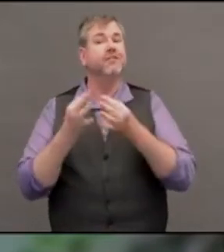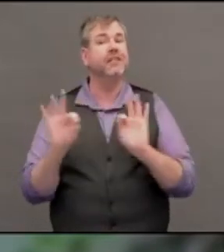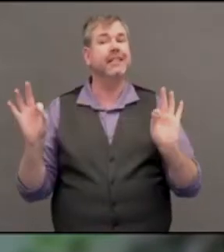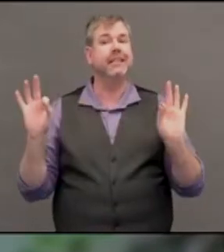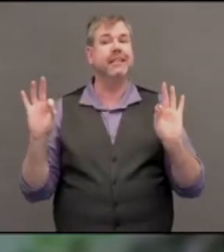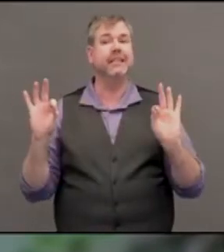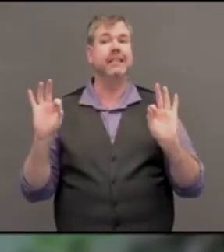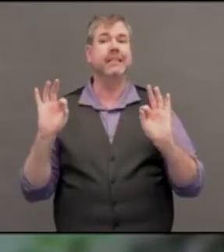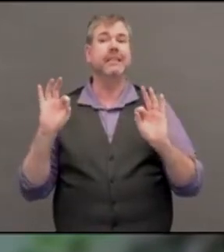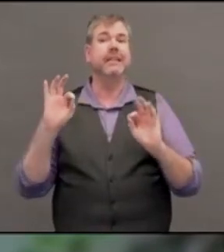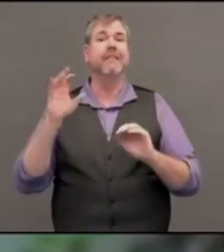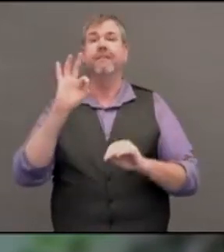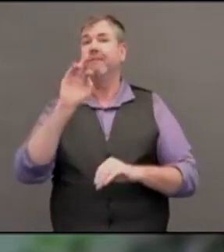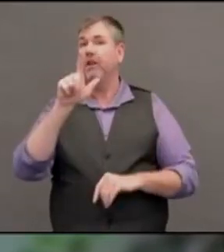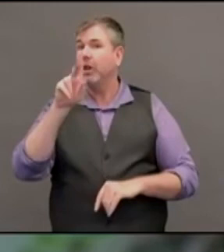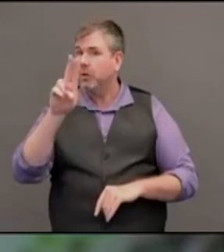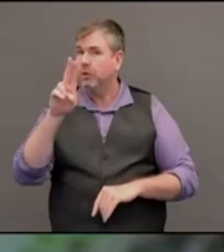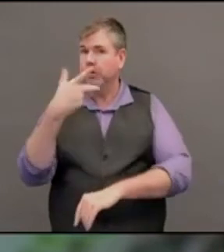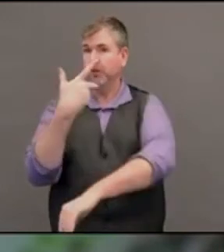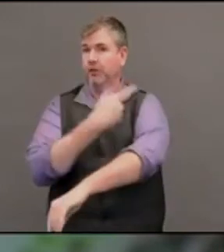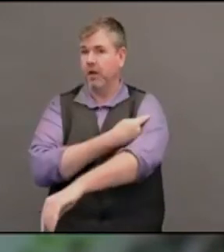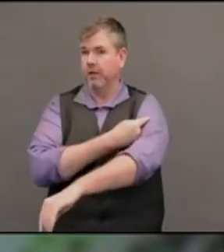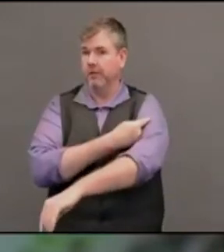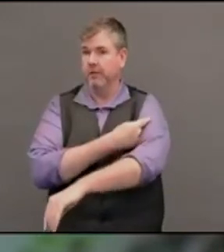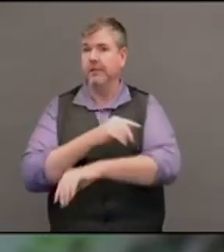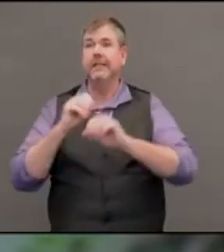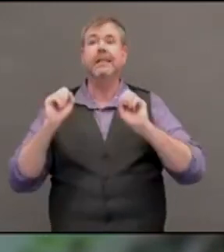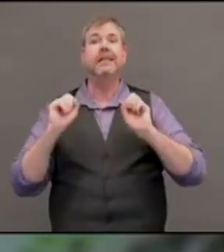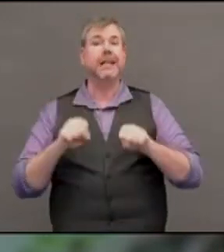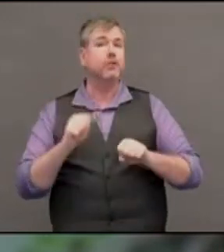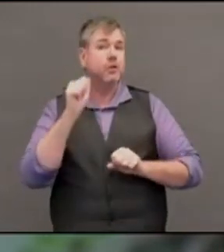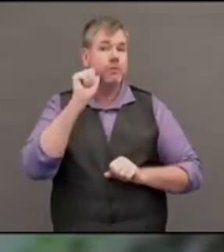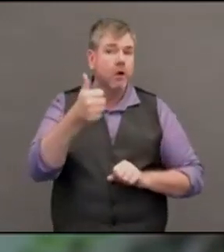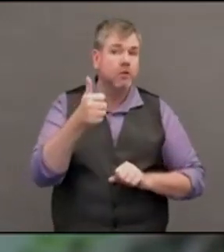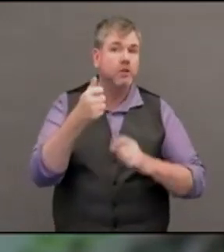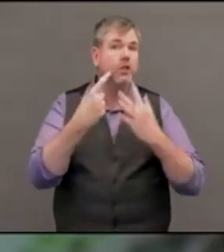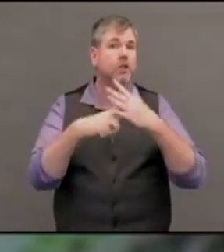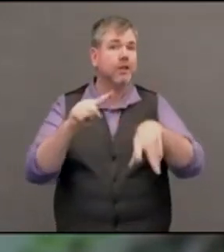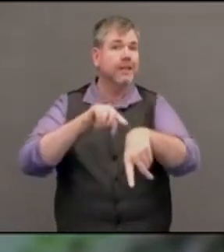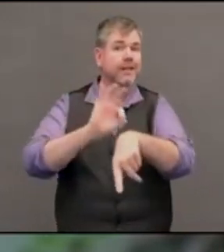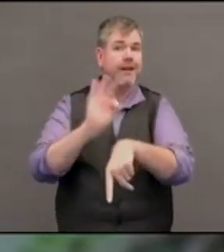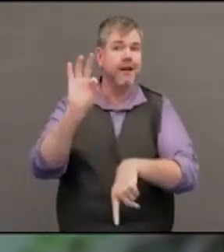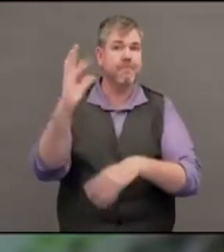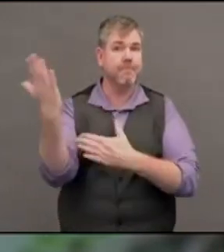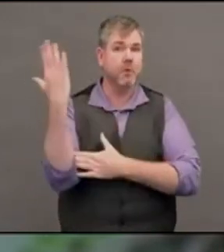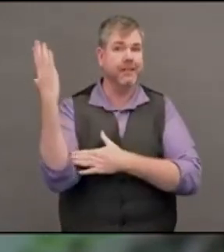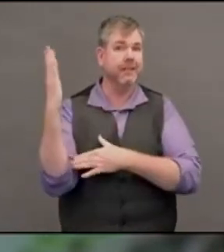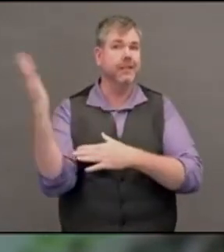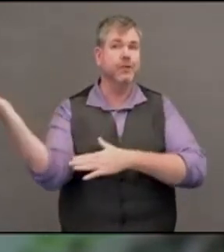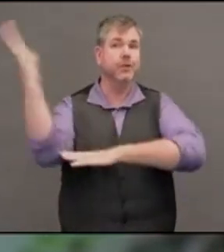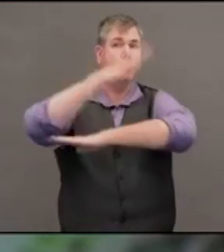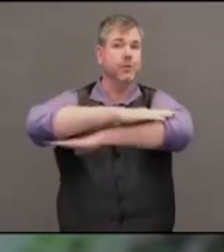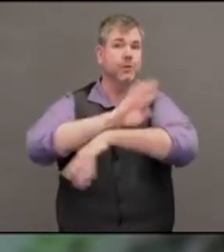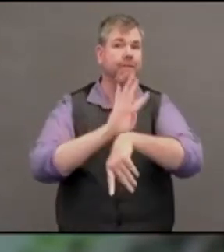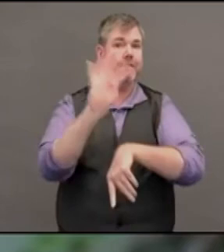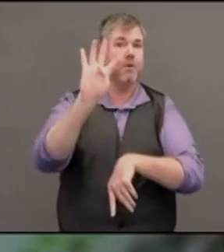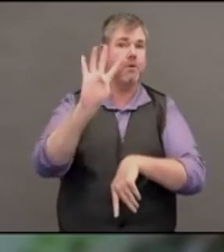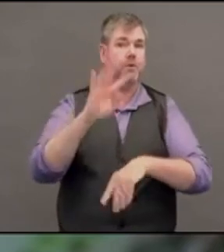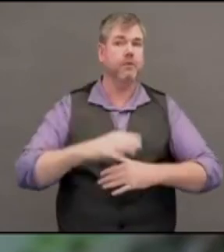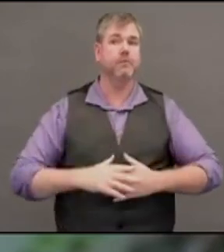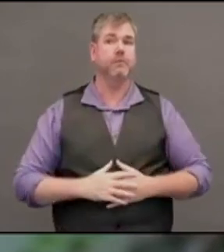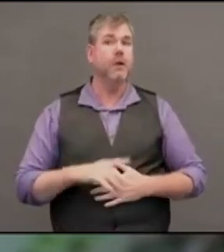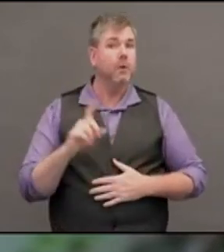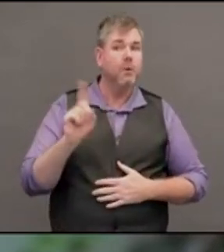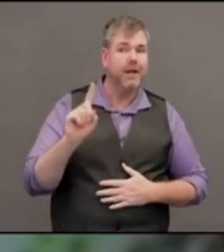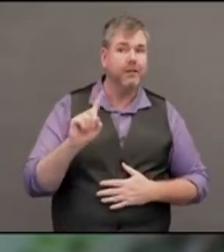same time. So you can get flu shots tomorrow beginning at 9 a.m. until 4 p.m. at 2400 Moore Park